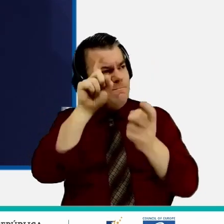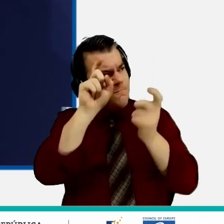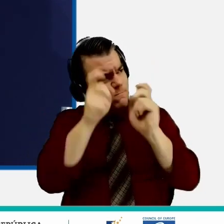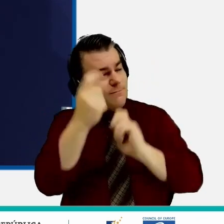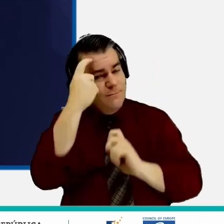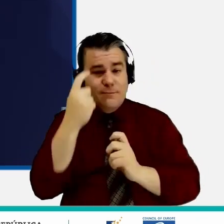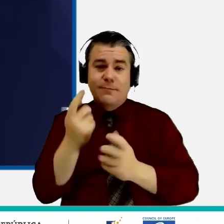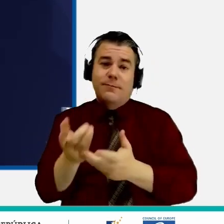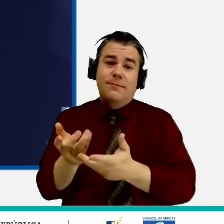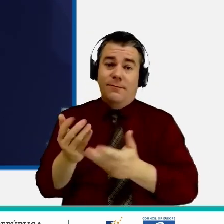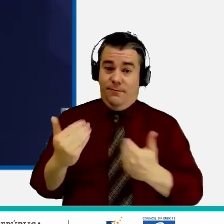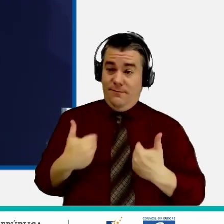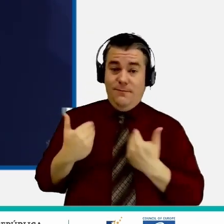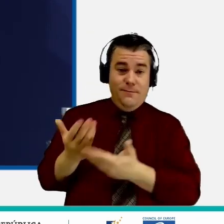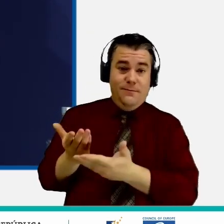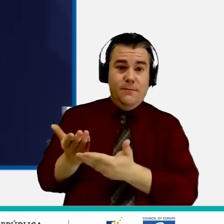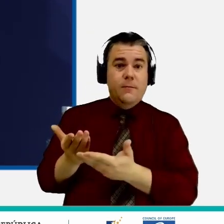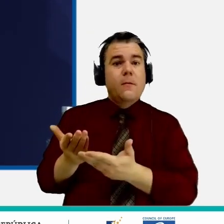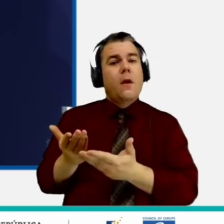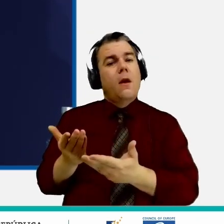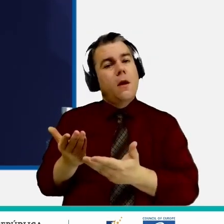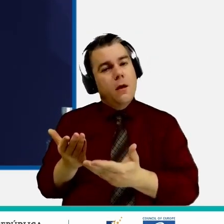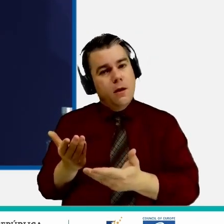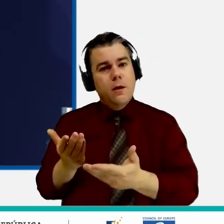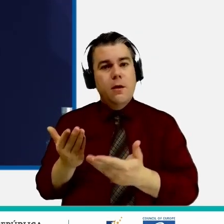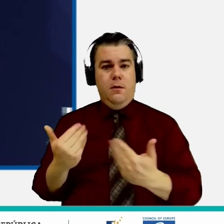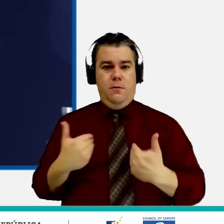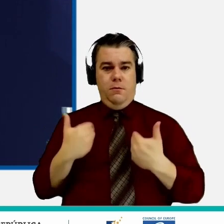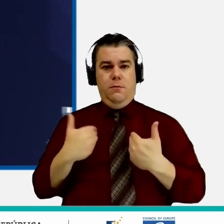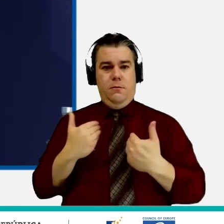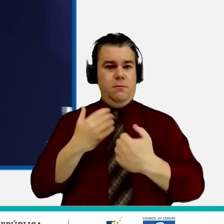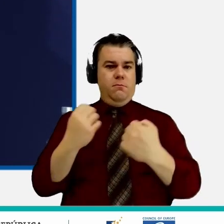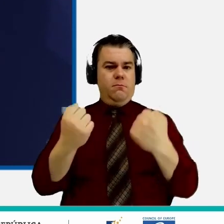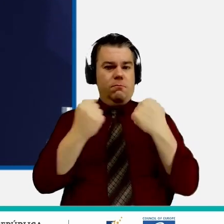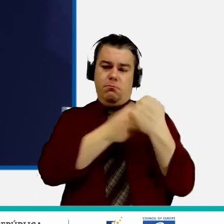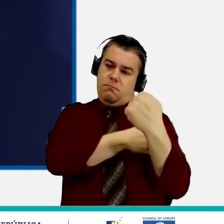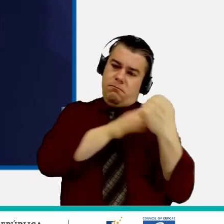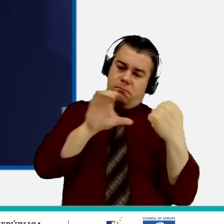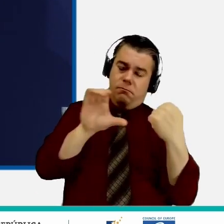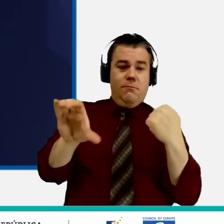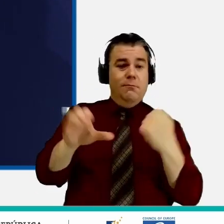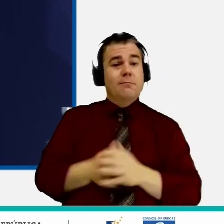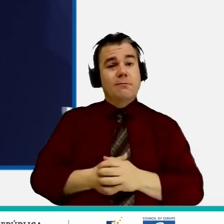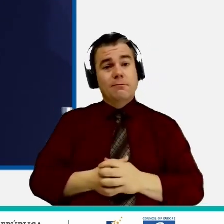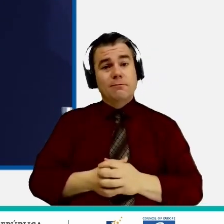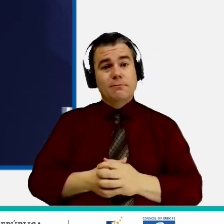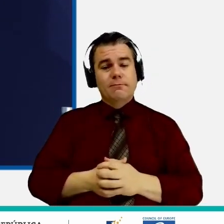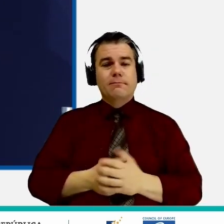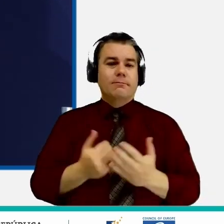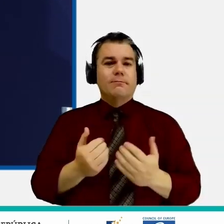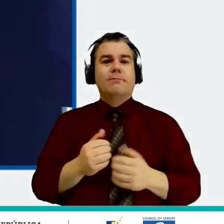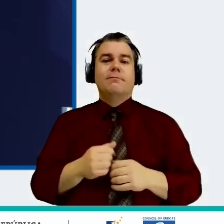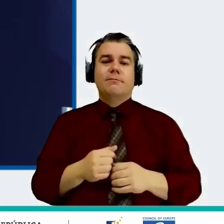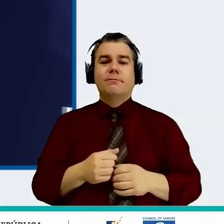thing you can do is to institutionalize youth empowerment. So, for example, we as UNMGCY, we